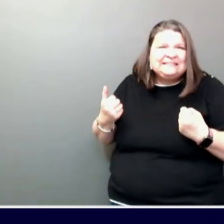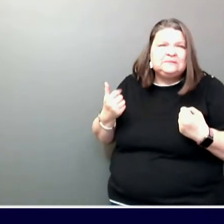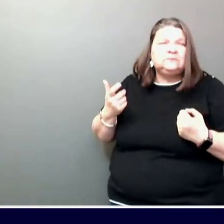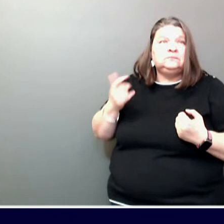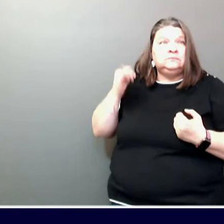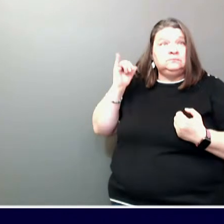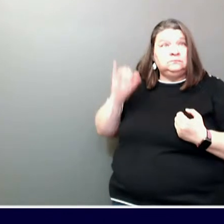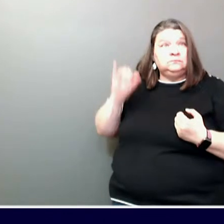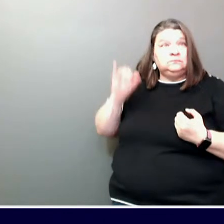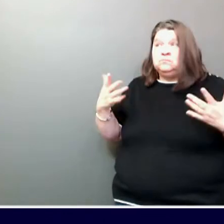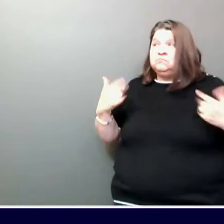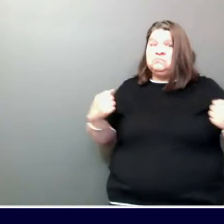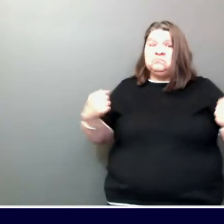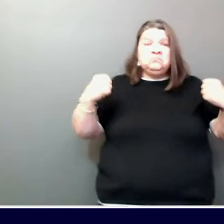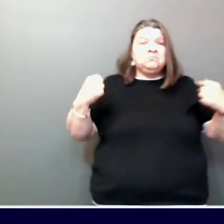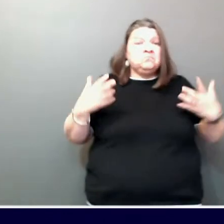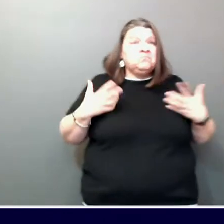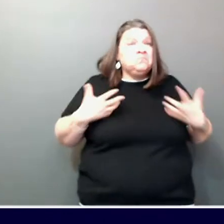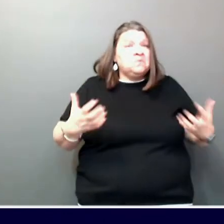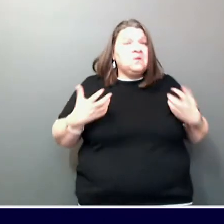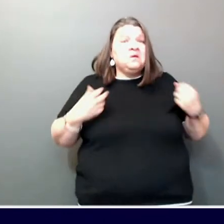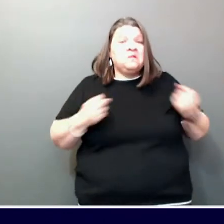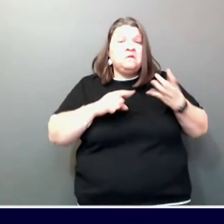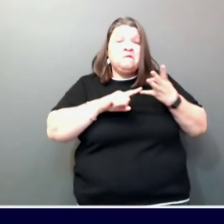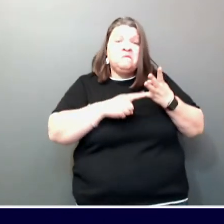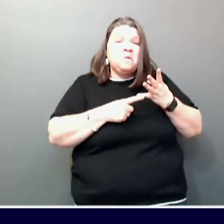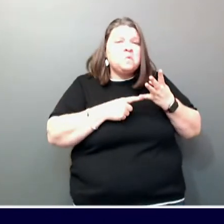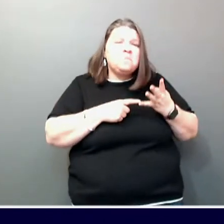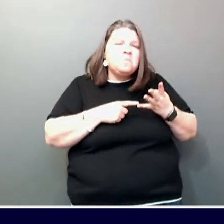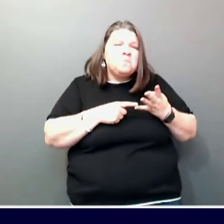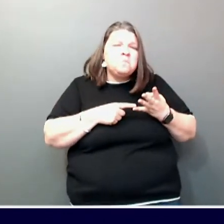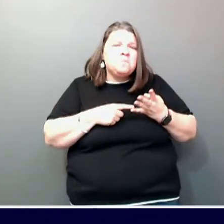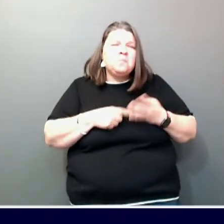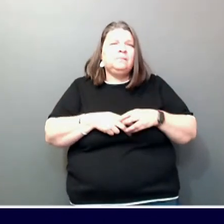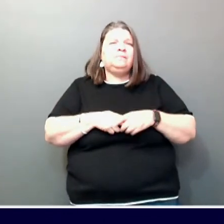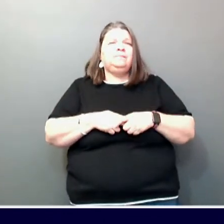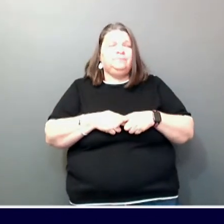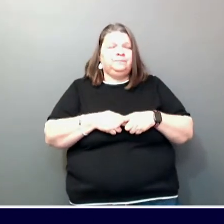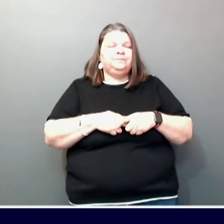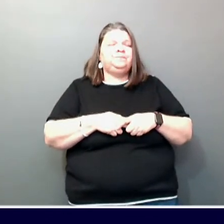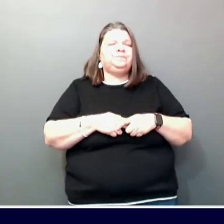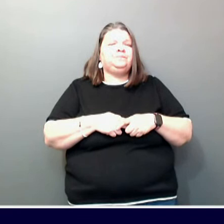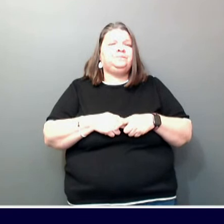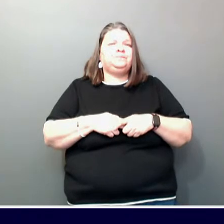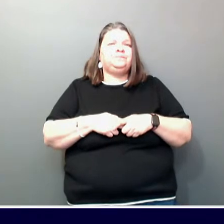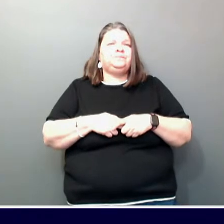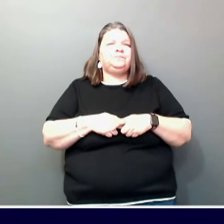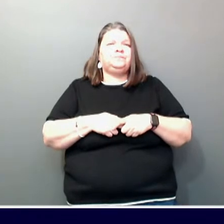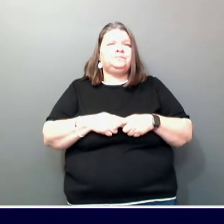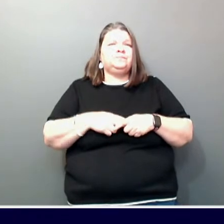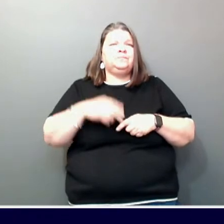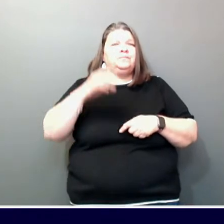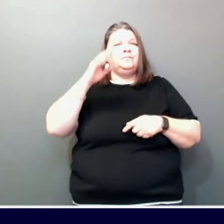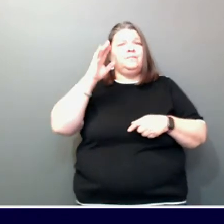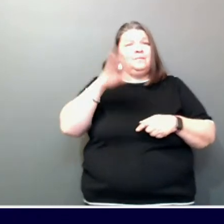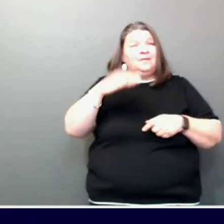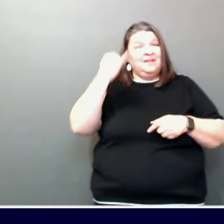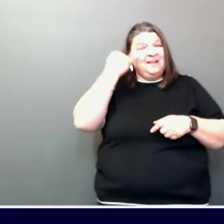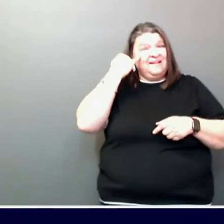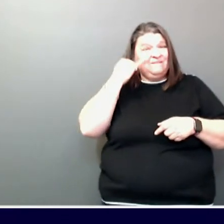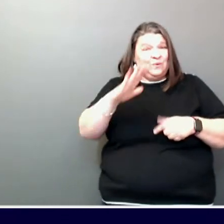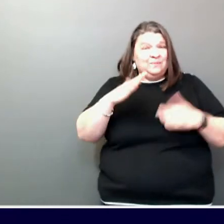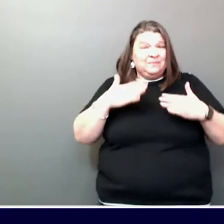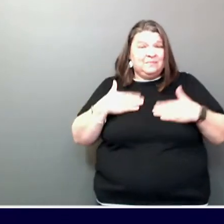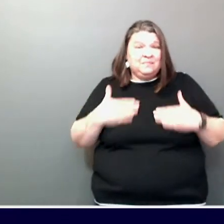immune compromised, you should absolutely be getting both a third shot and a fourth shot. That's been in place for a while. And